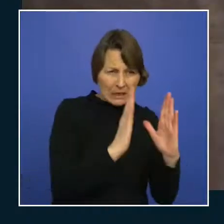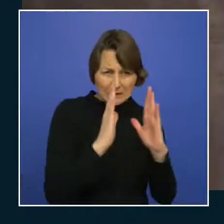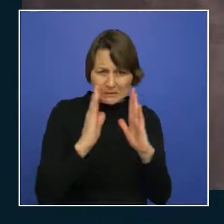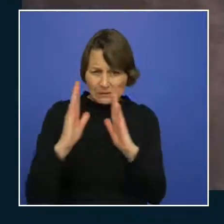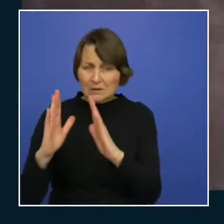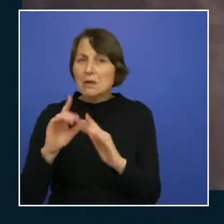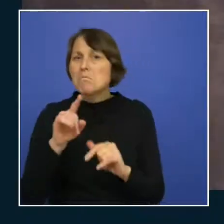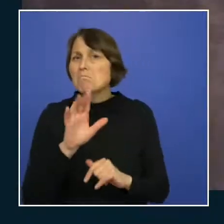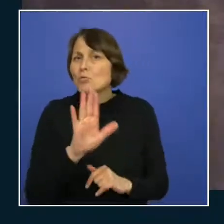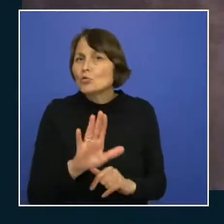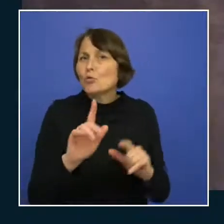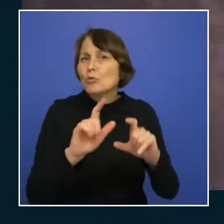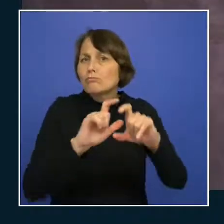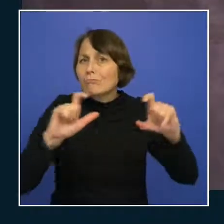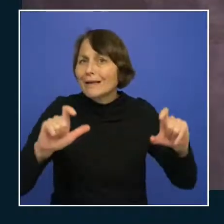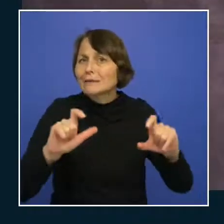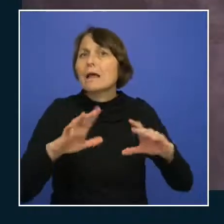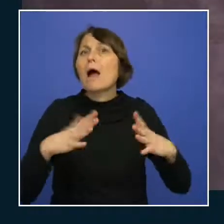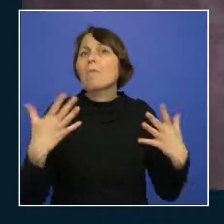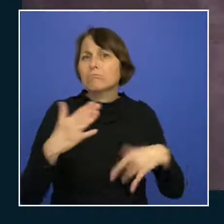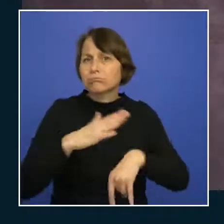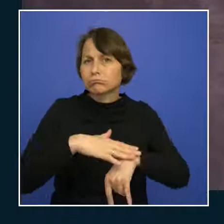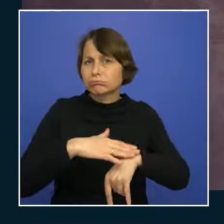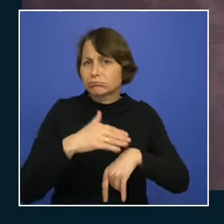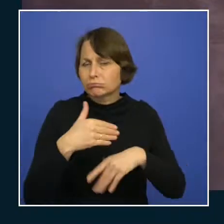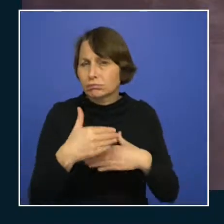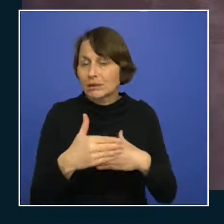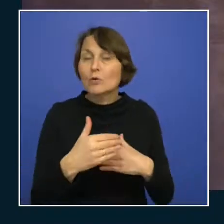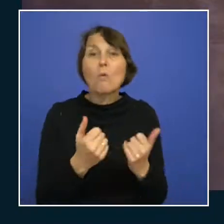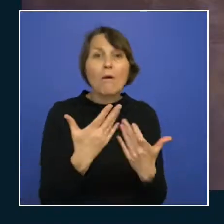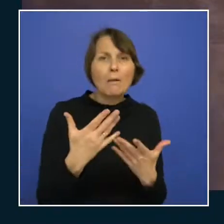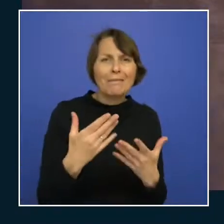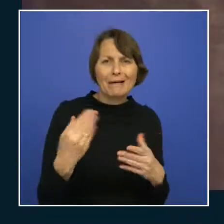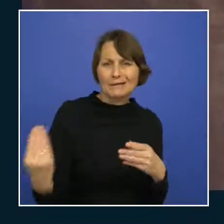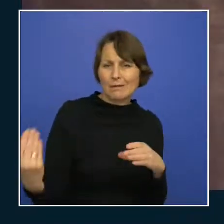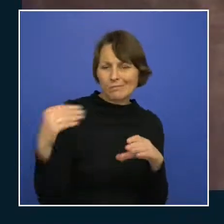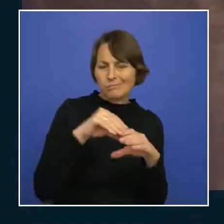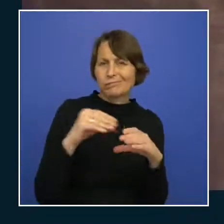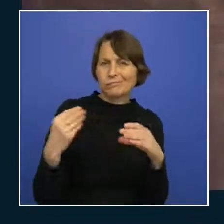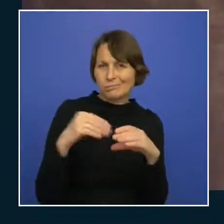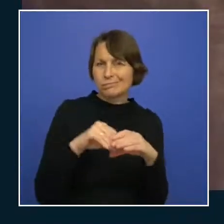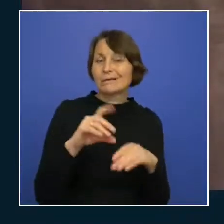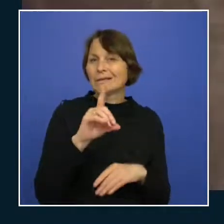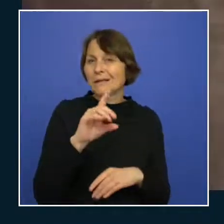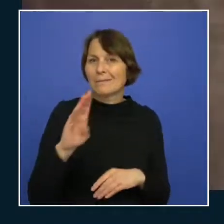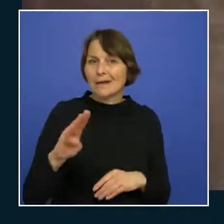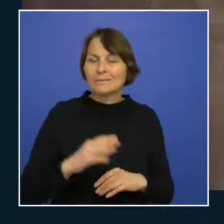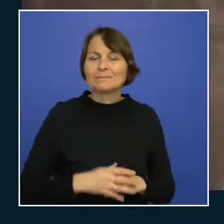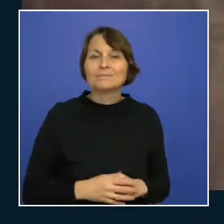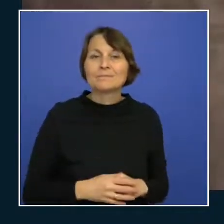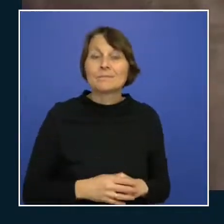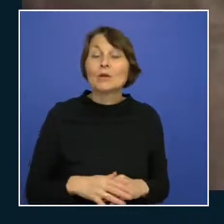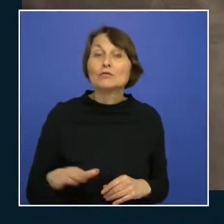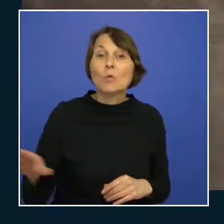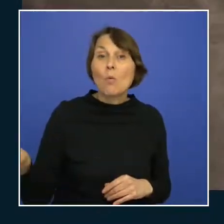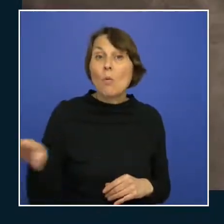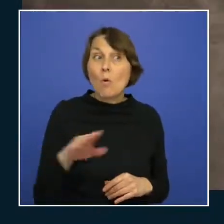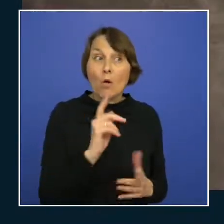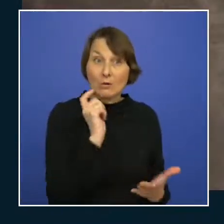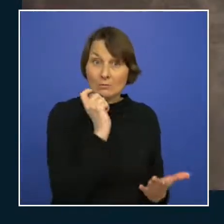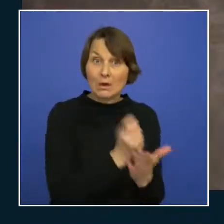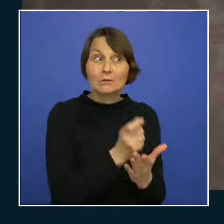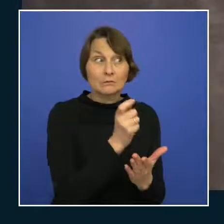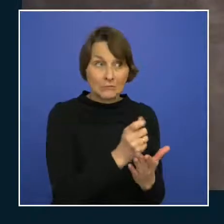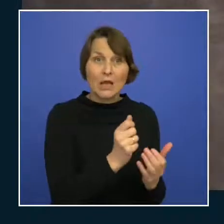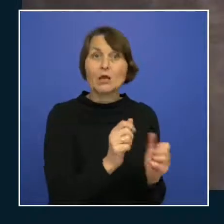business and depending on how much data you actually want to store. So Cosmos DB figures out all of this for you. And you also